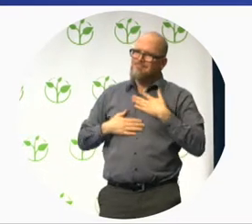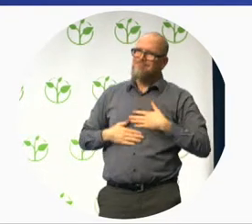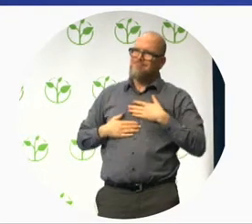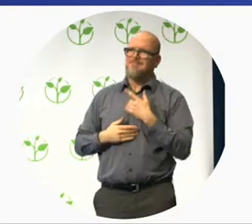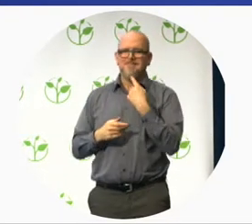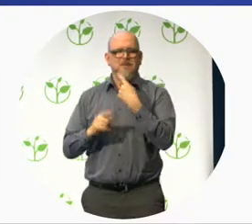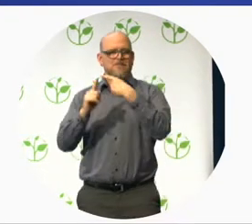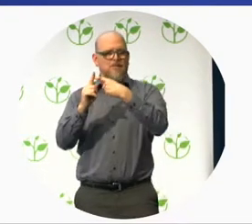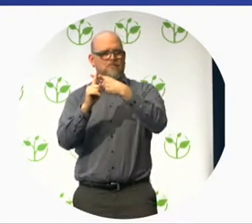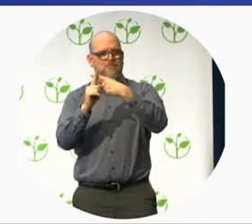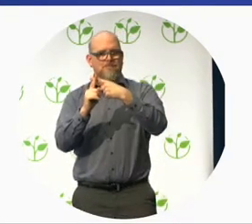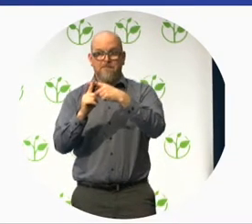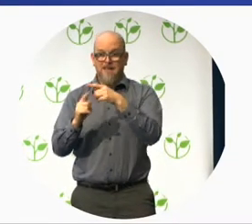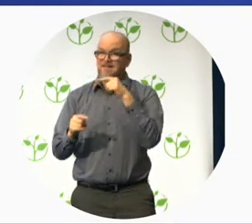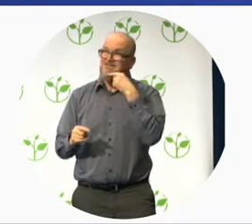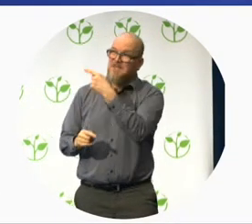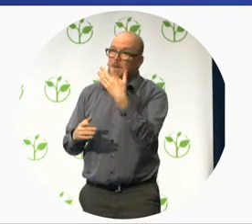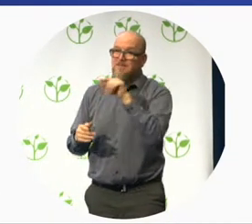product. These would be